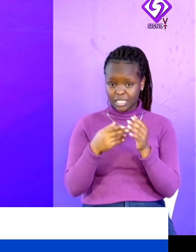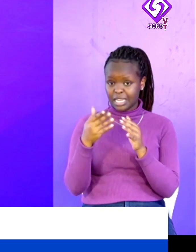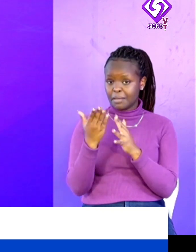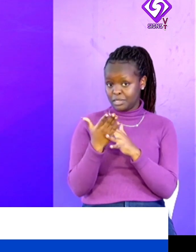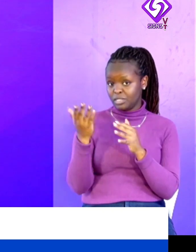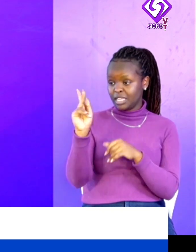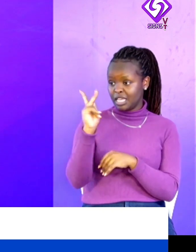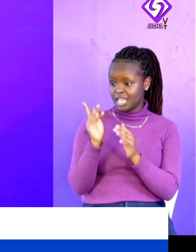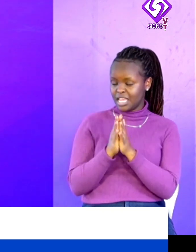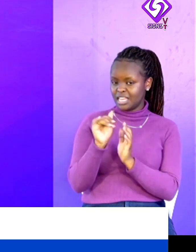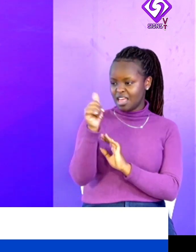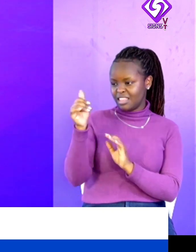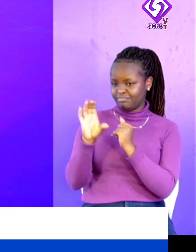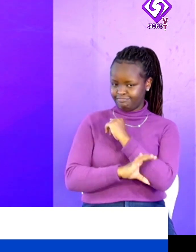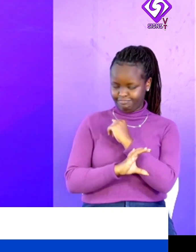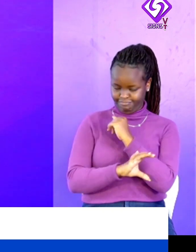countries.